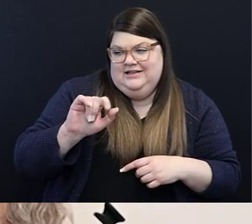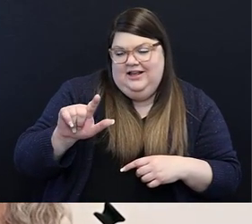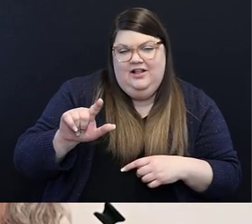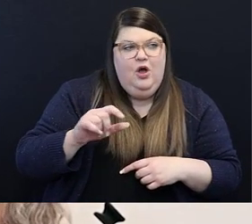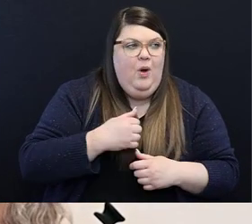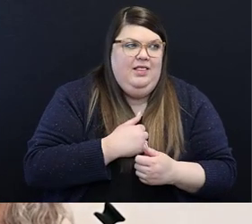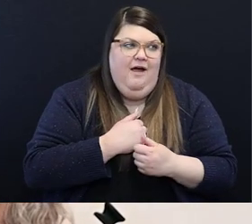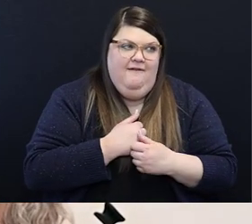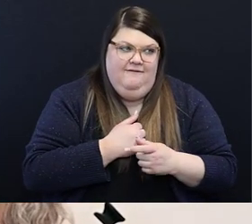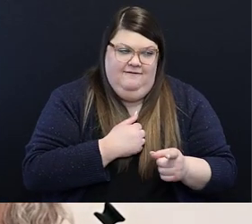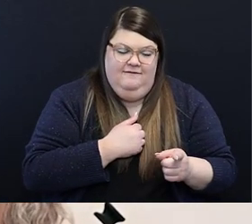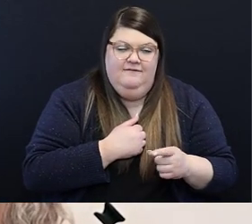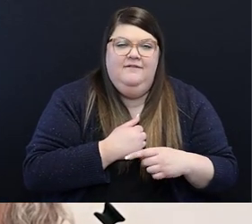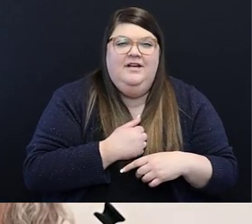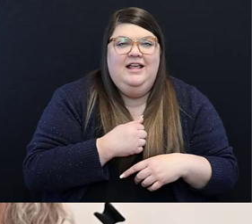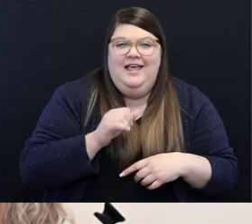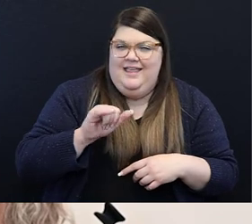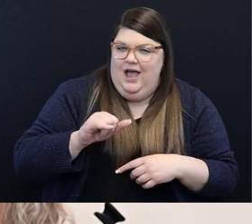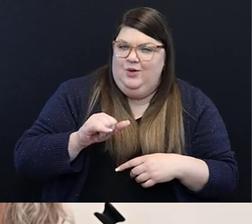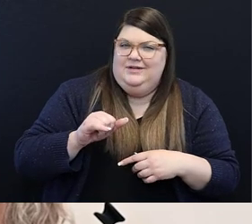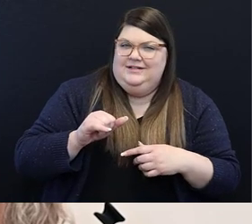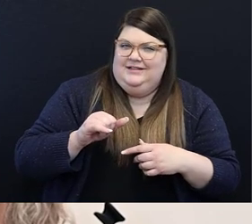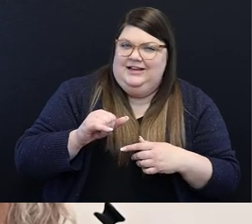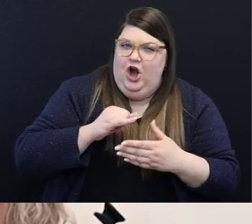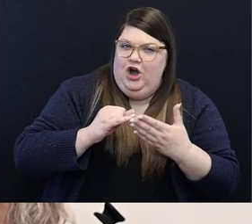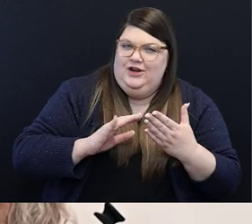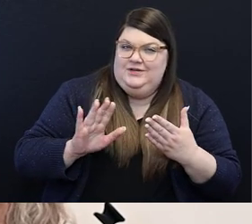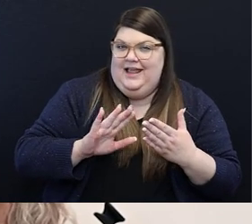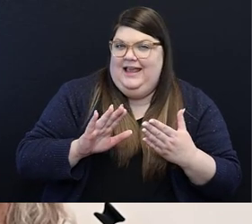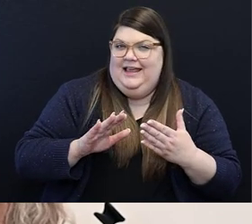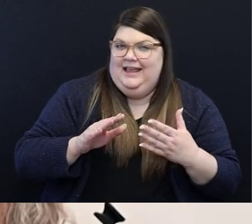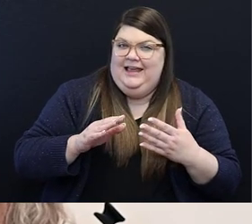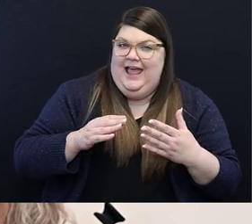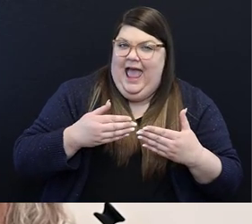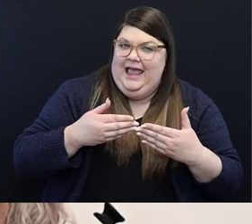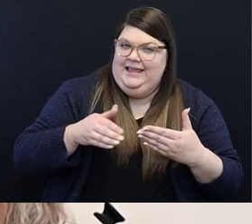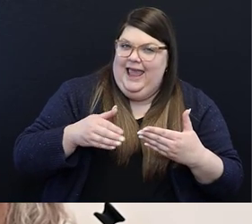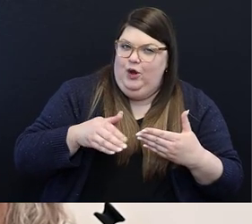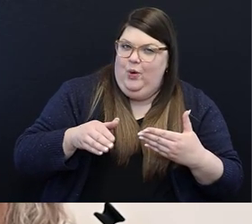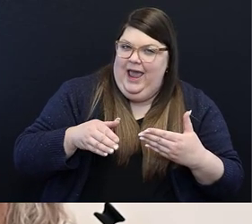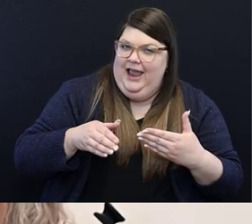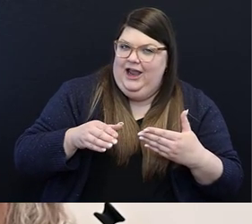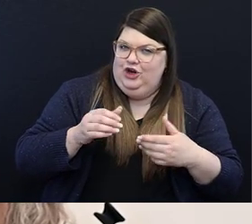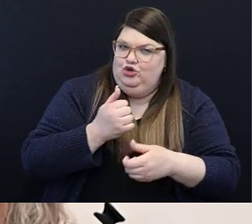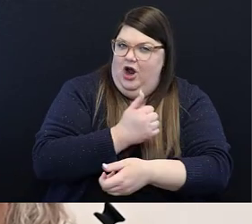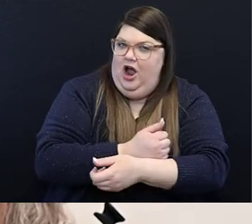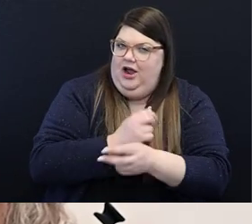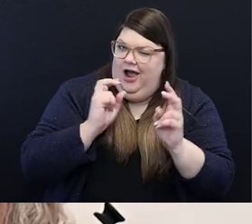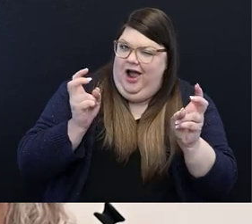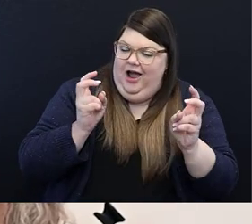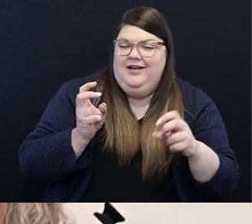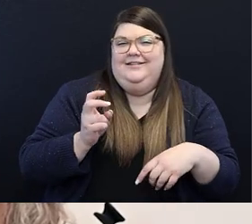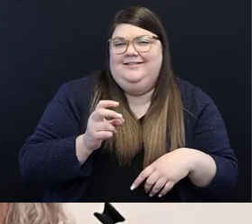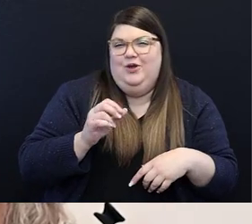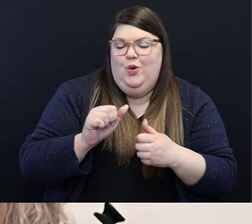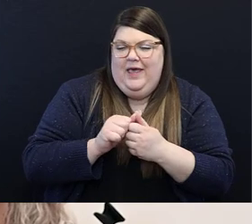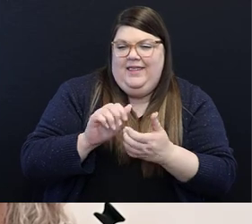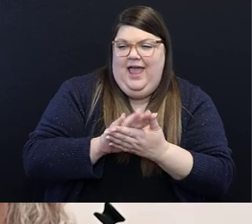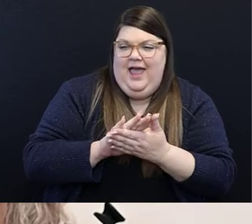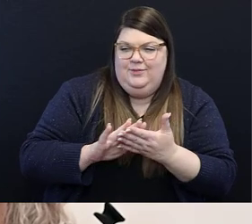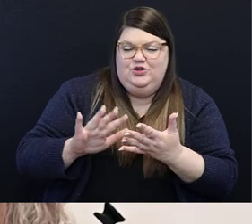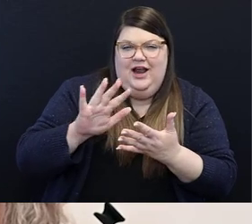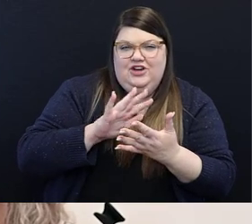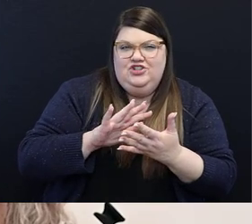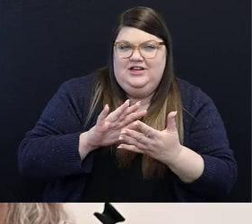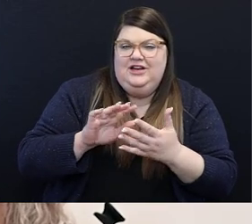Yeah, who's an artist that was kind of like a gateway drug for me with abstraction and being at the Art Institute